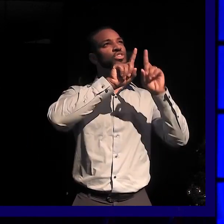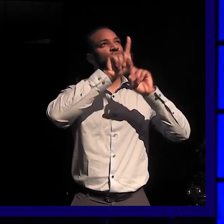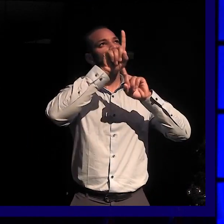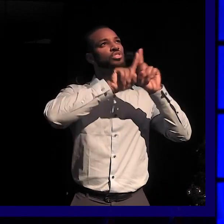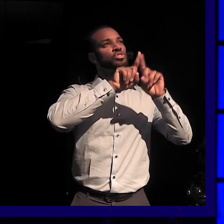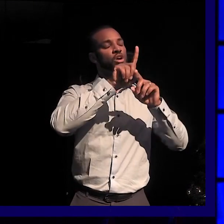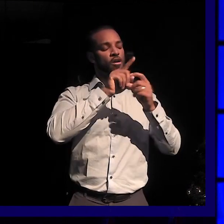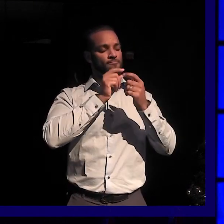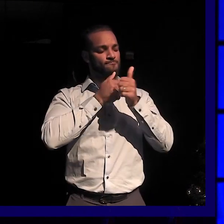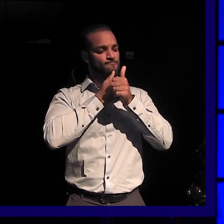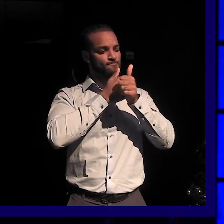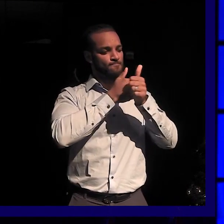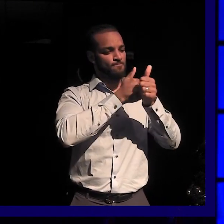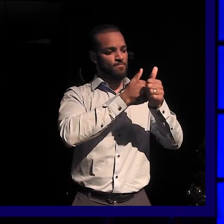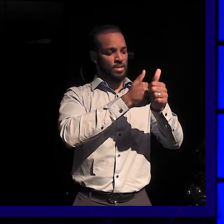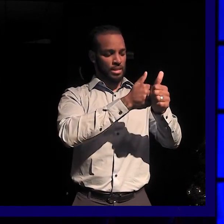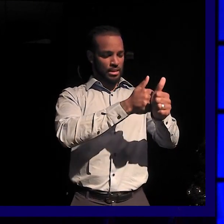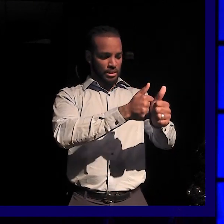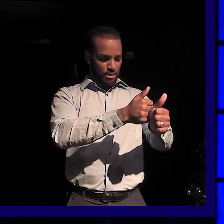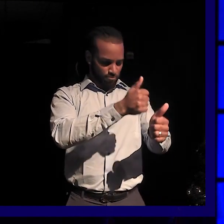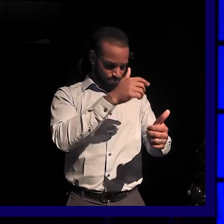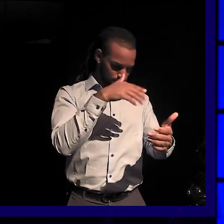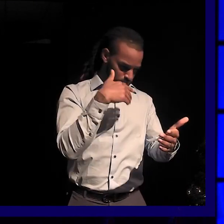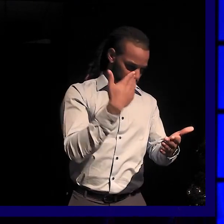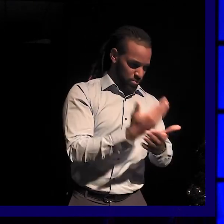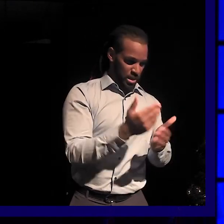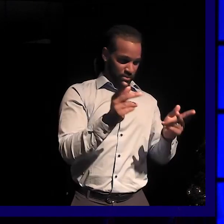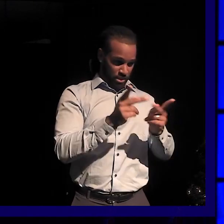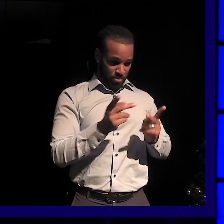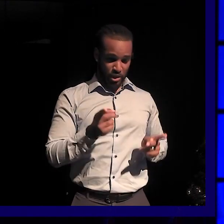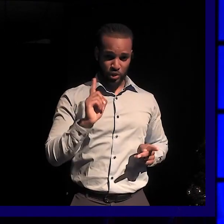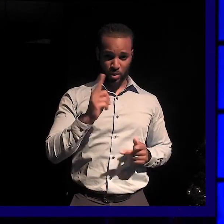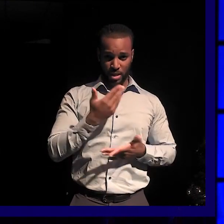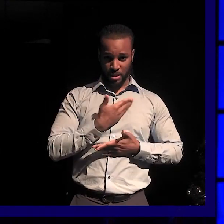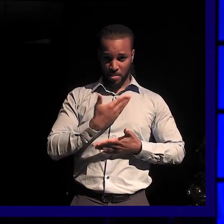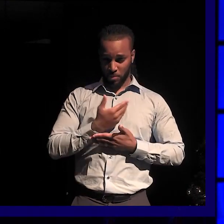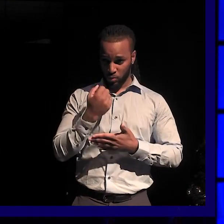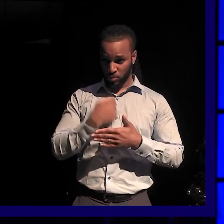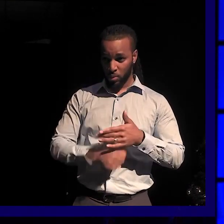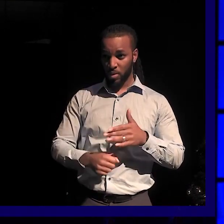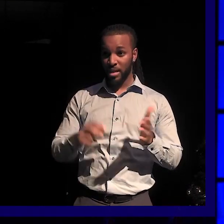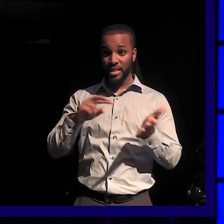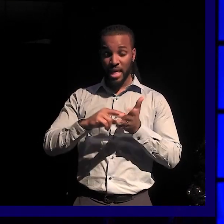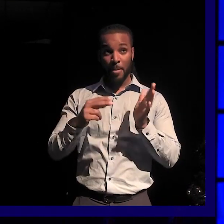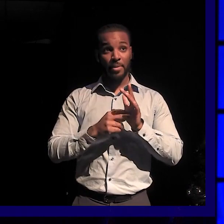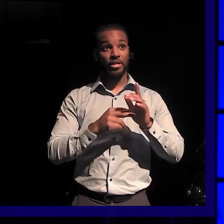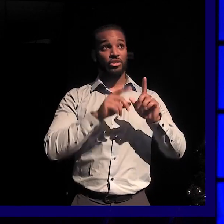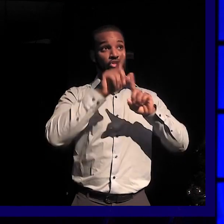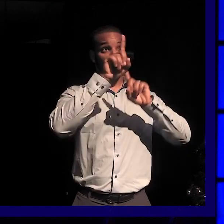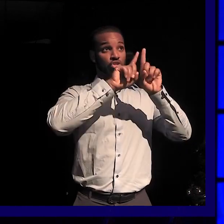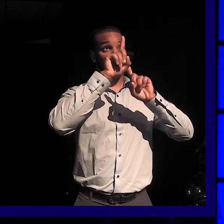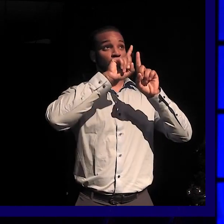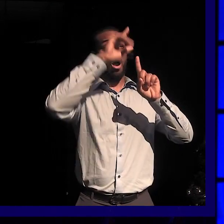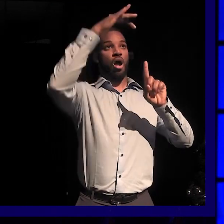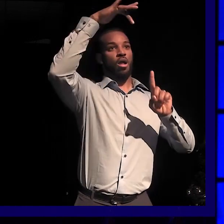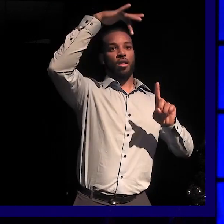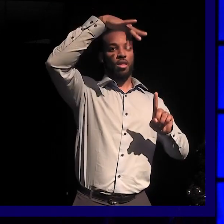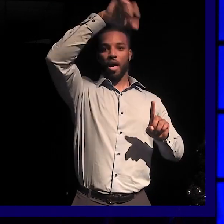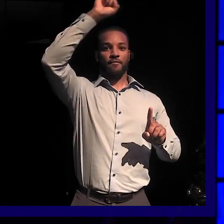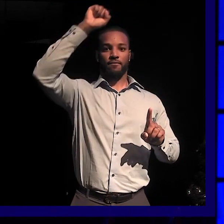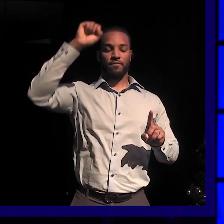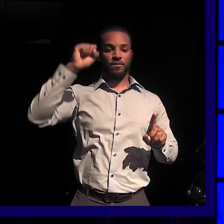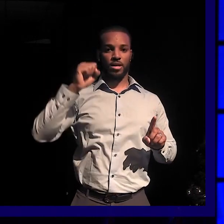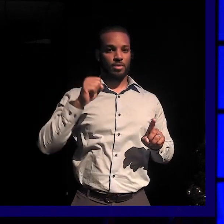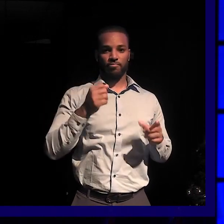them until it stopped over the place where the child was. That alone is an amazing statement. It means the star had left a while. They lost the star, and they kept